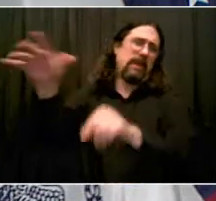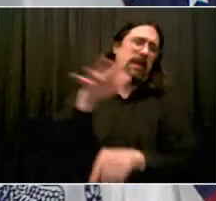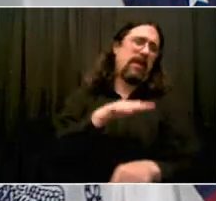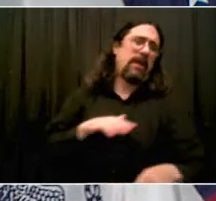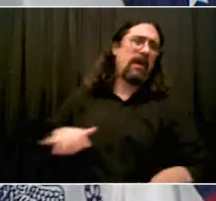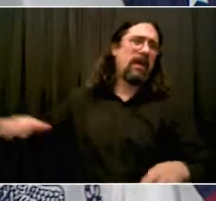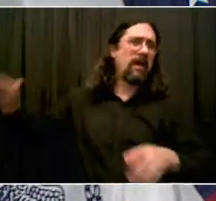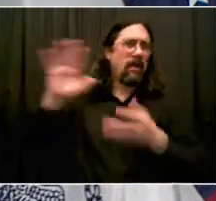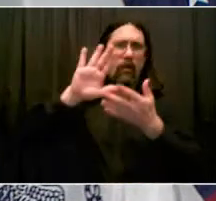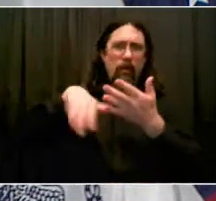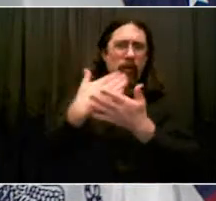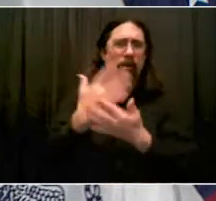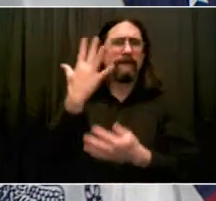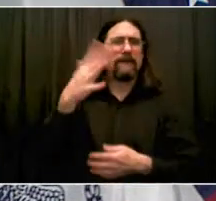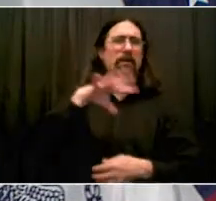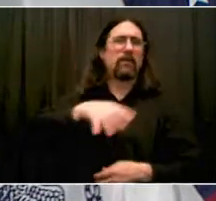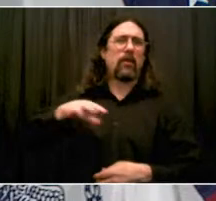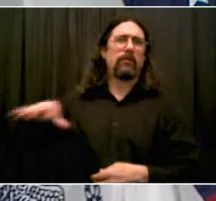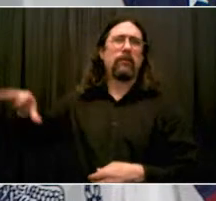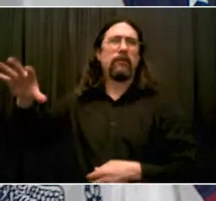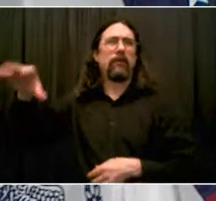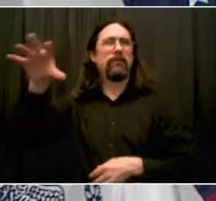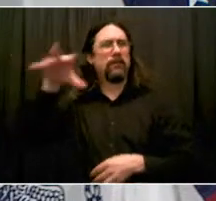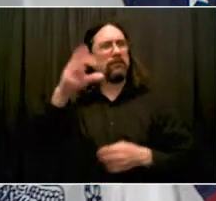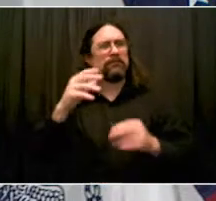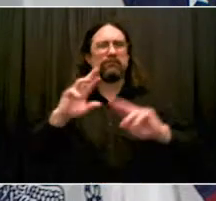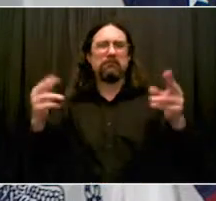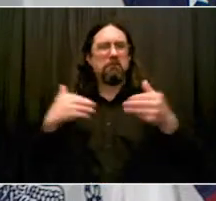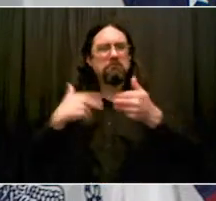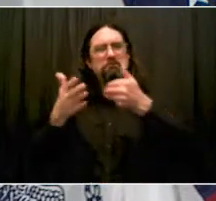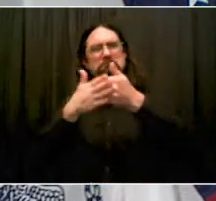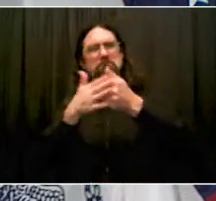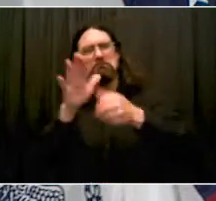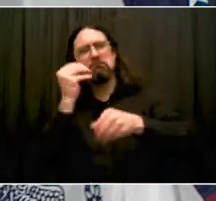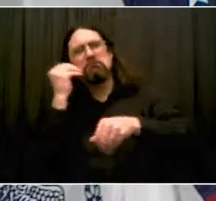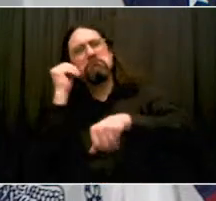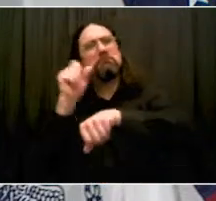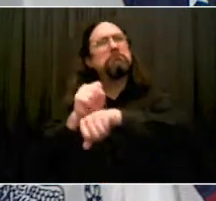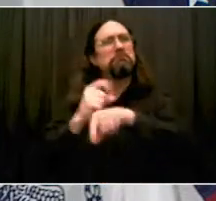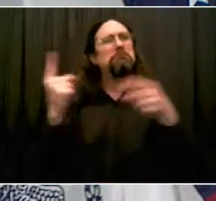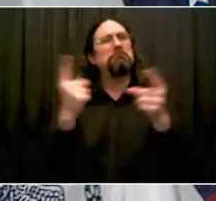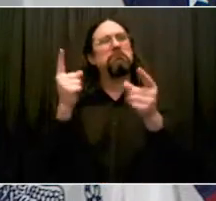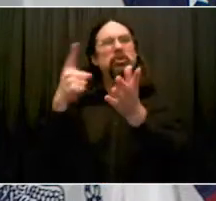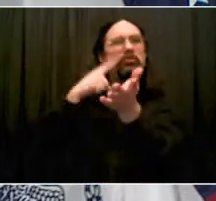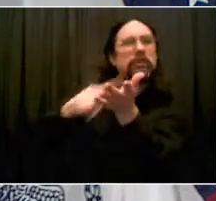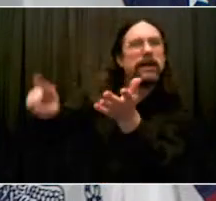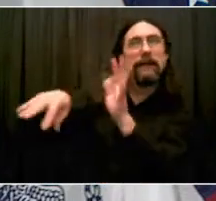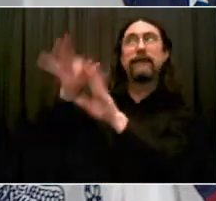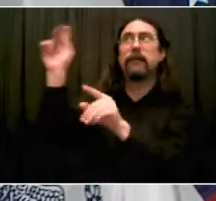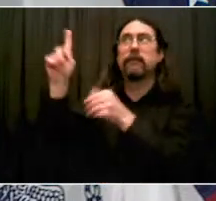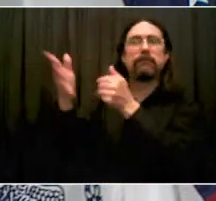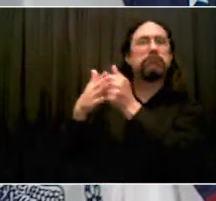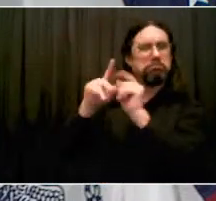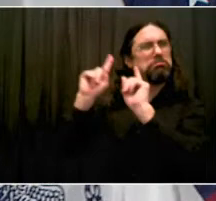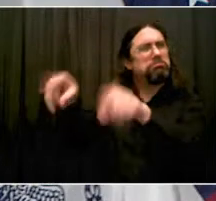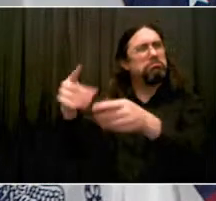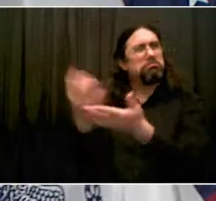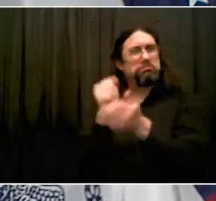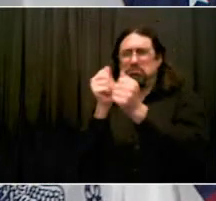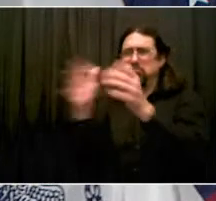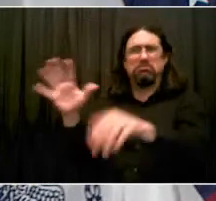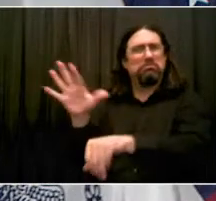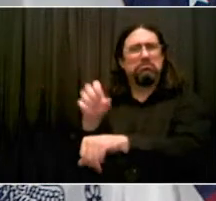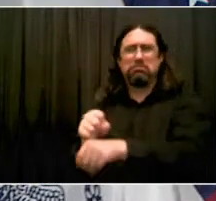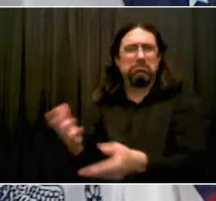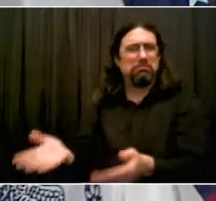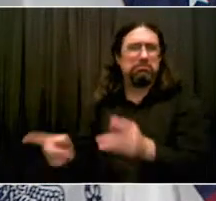1st. All right, now, this is about a recovery for all of us. Everything we're talking about now is about a recovery for